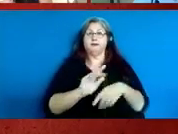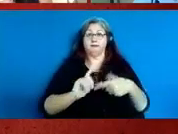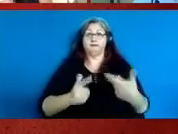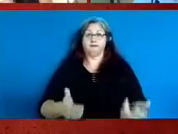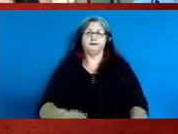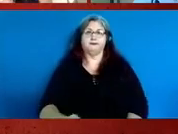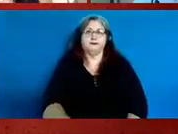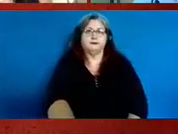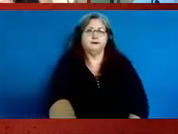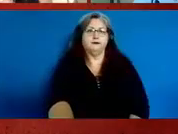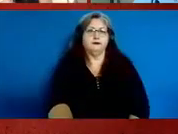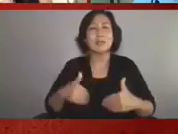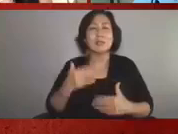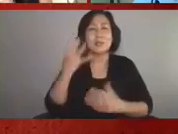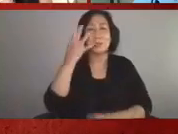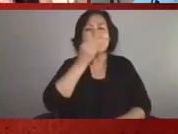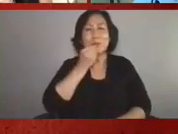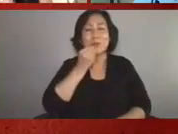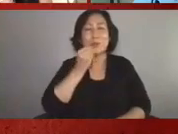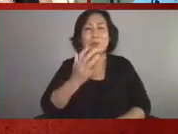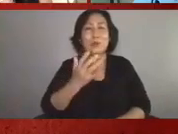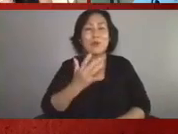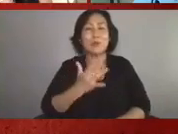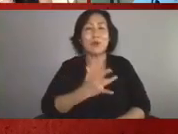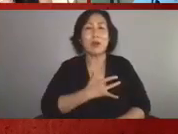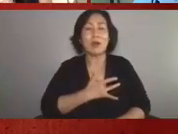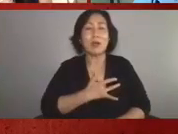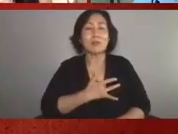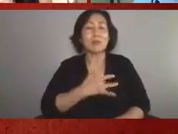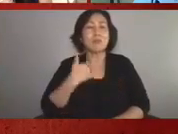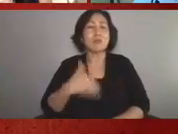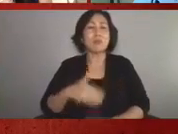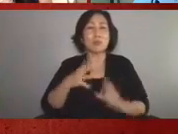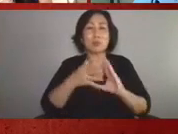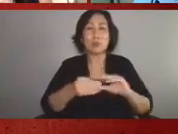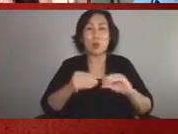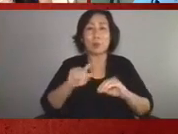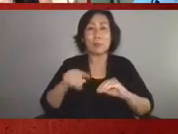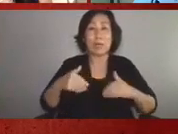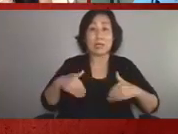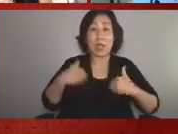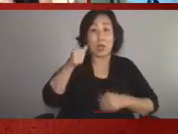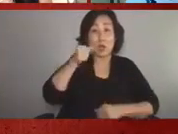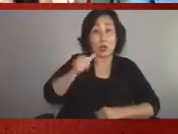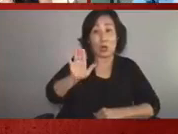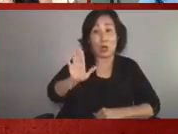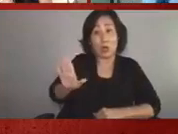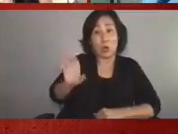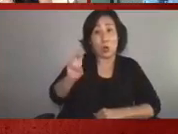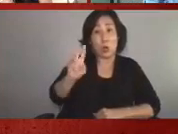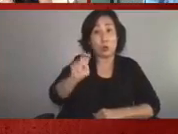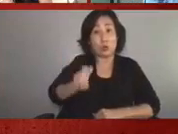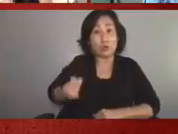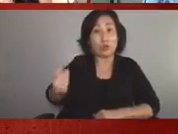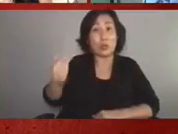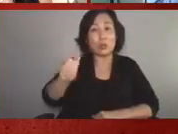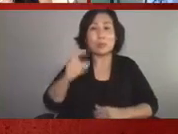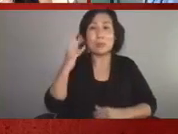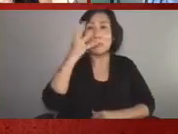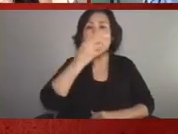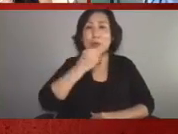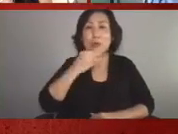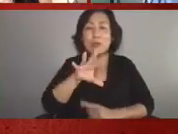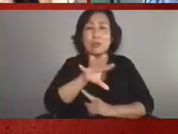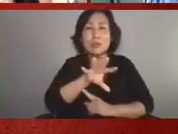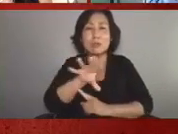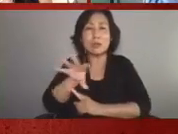It's just such a beautiful, heartwarming story of this young girl on her own journey. It's beautifully shot.